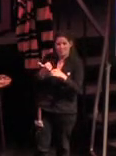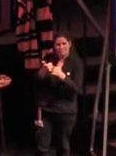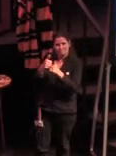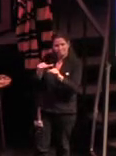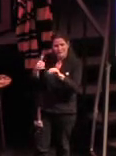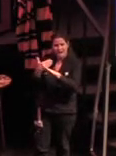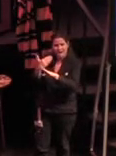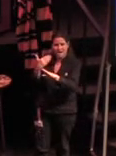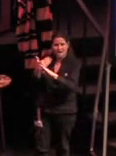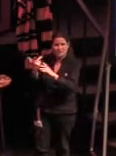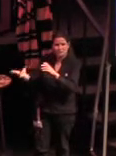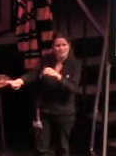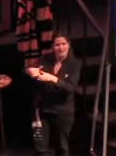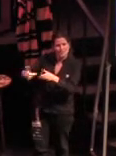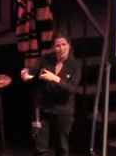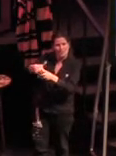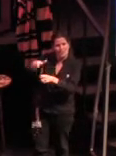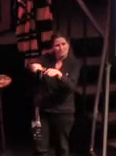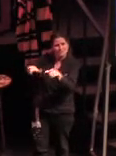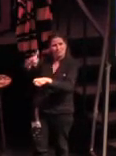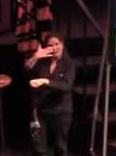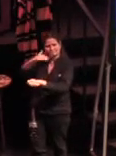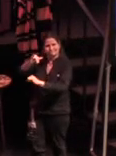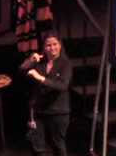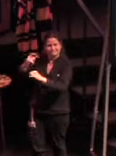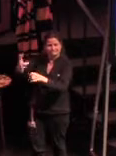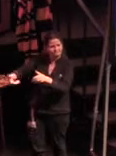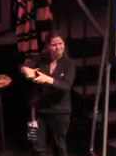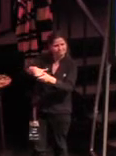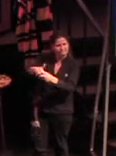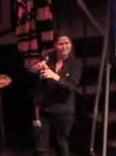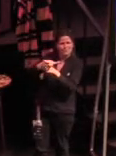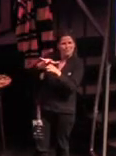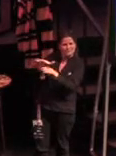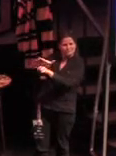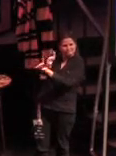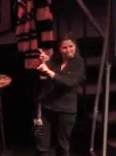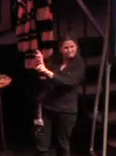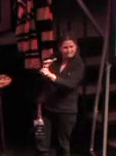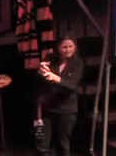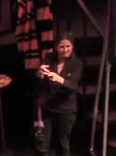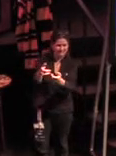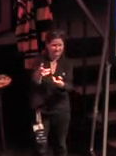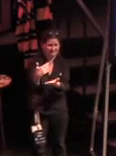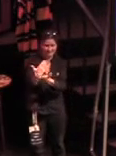their expertise and to, you know, to recognize that, yeah, I mean, I was an 18-year-old. I didn't know